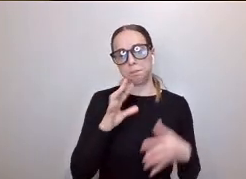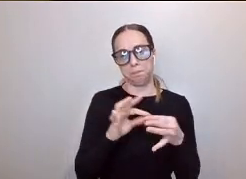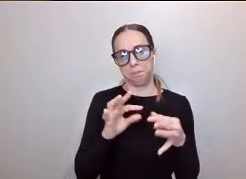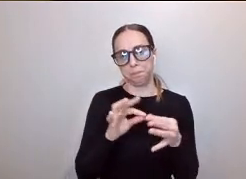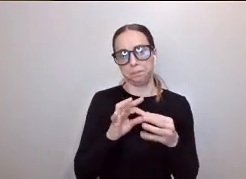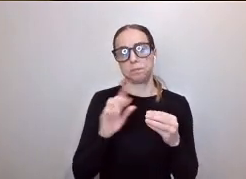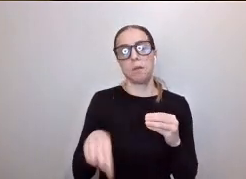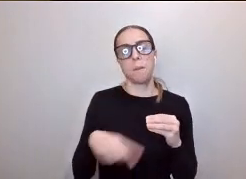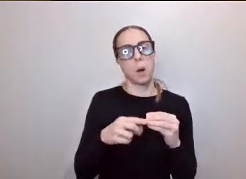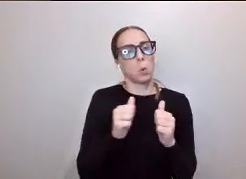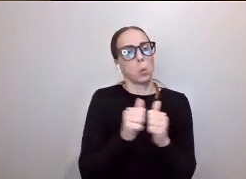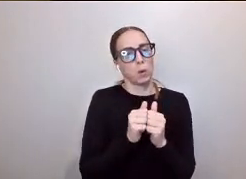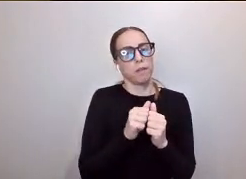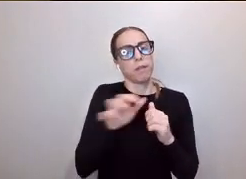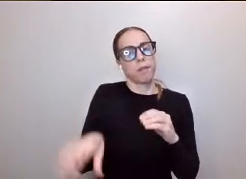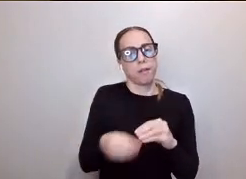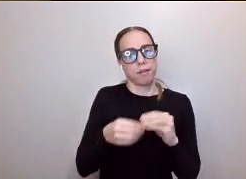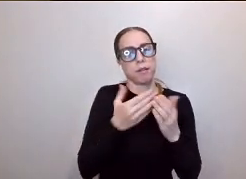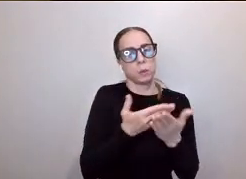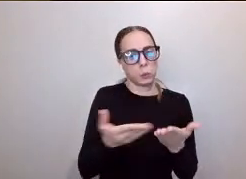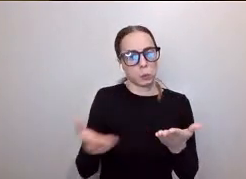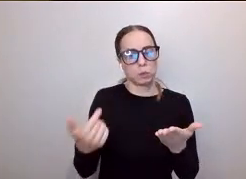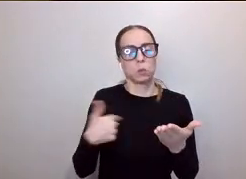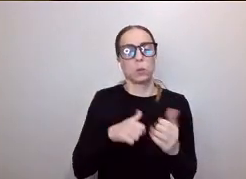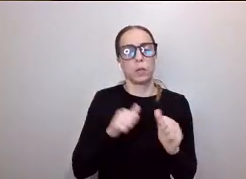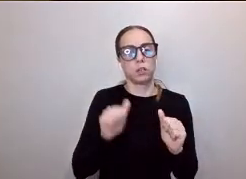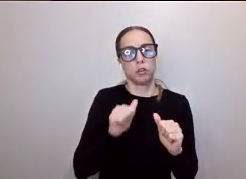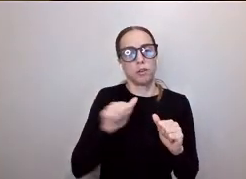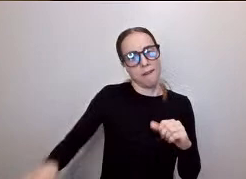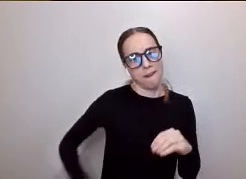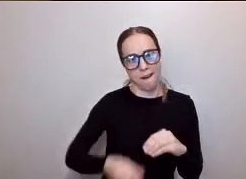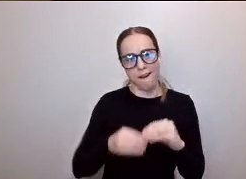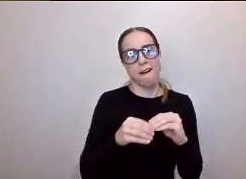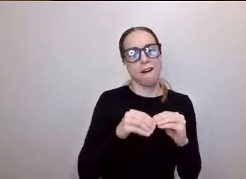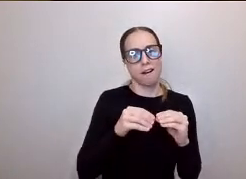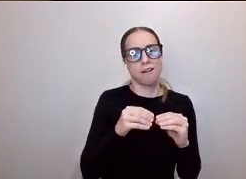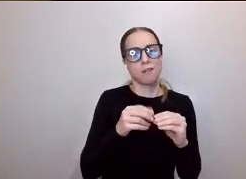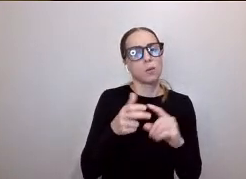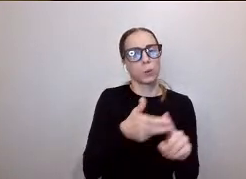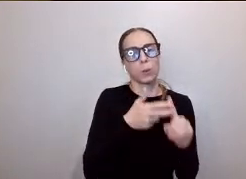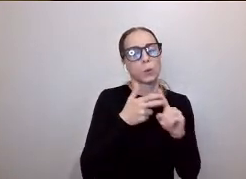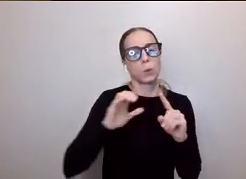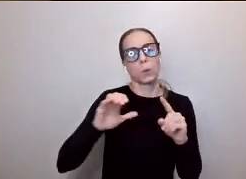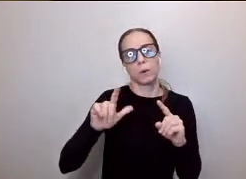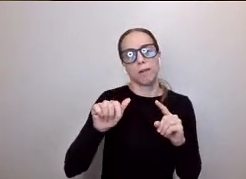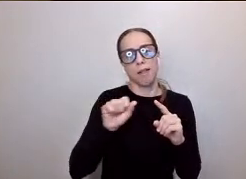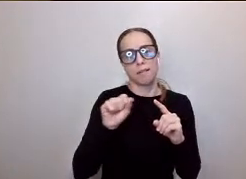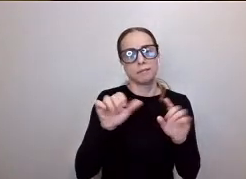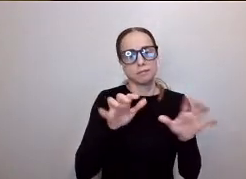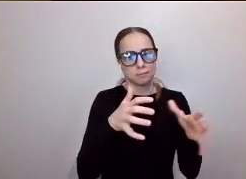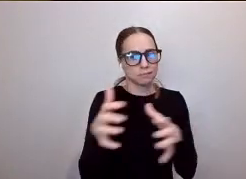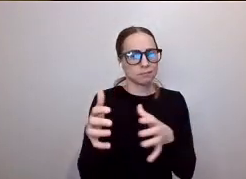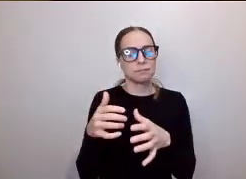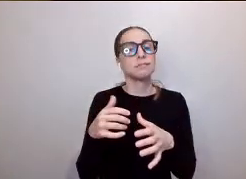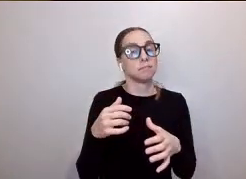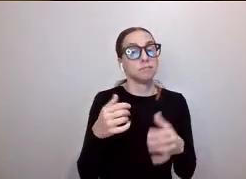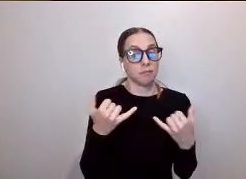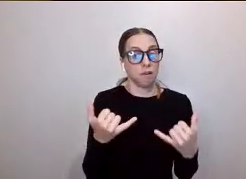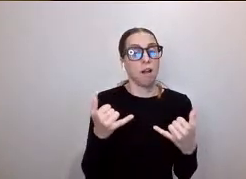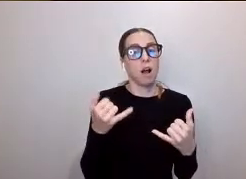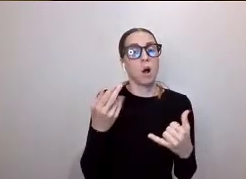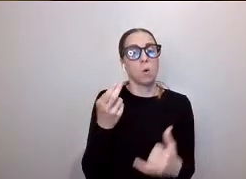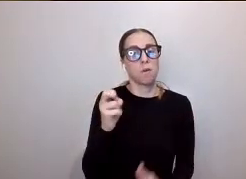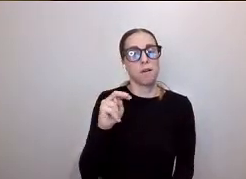we could add recruit classes, especially now that Hennepin Tech is going to, through an accreditation process, be able